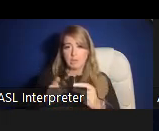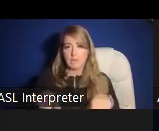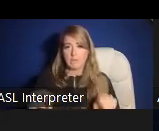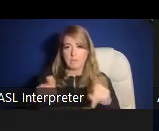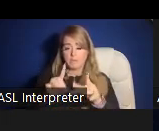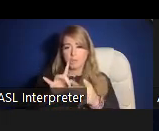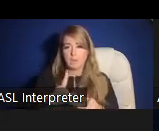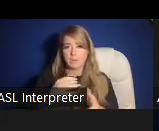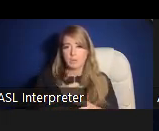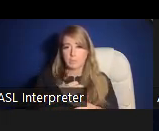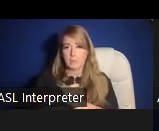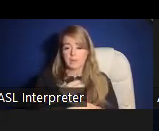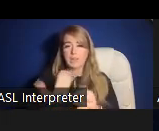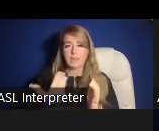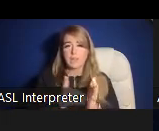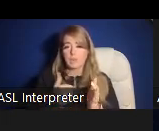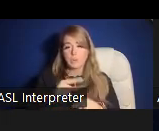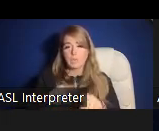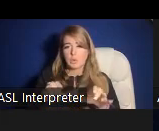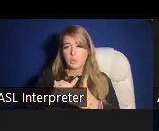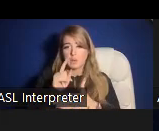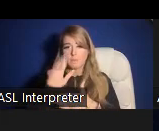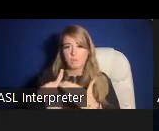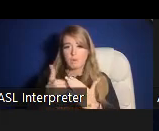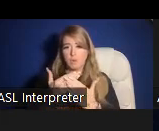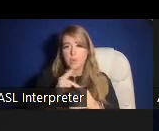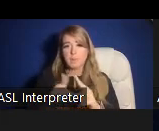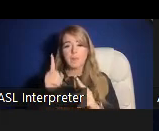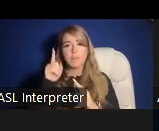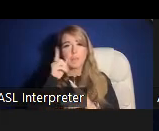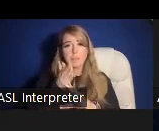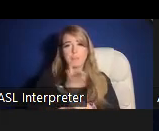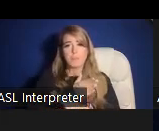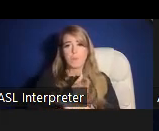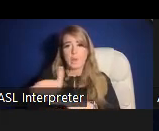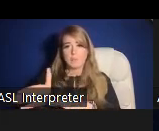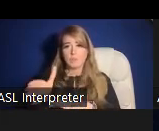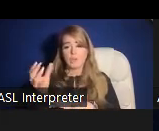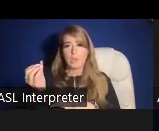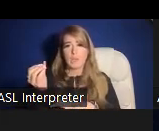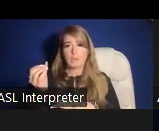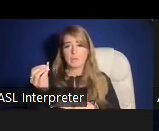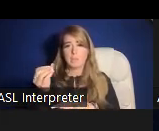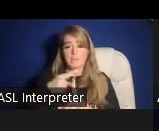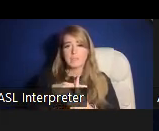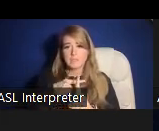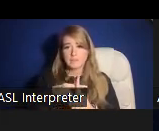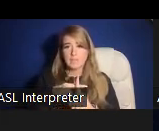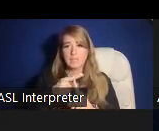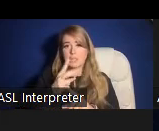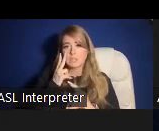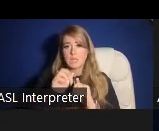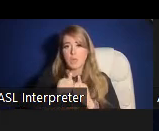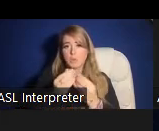their complaint. We can't do that for everybody, but like, I think the before and after, and like the positivity, how the solution